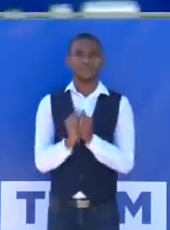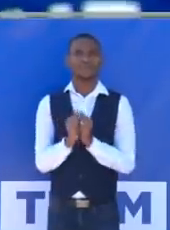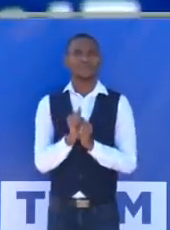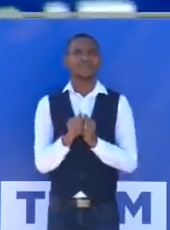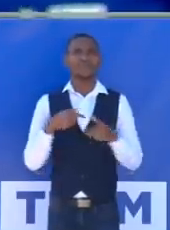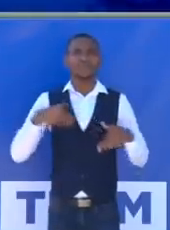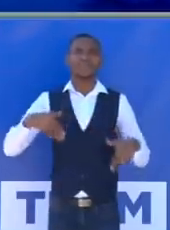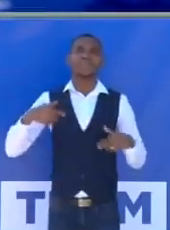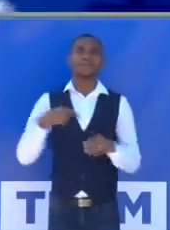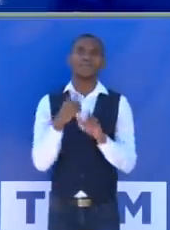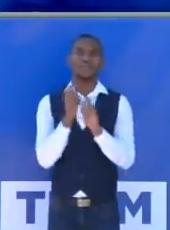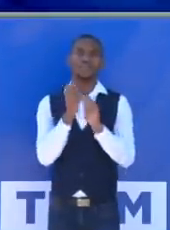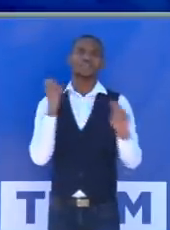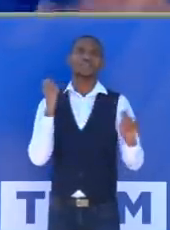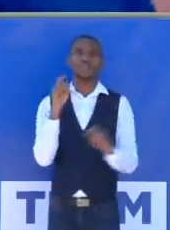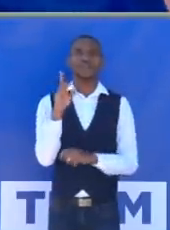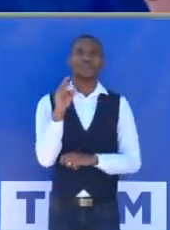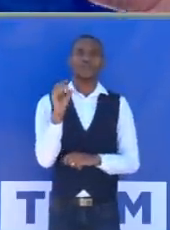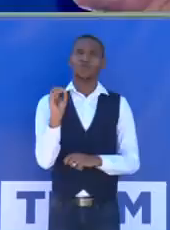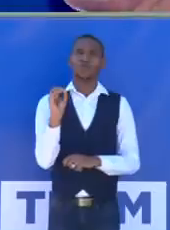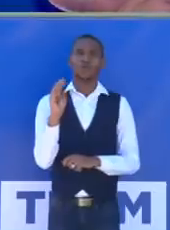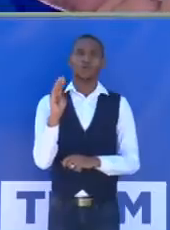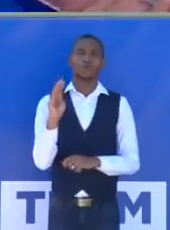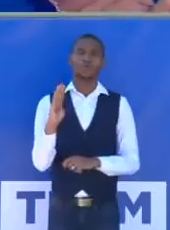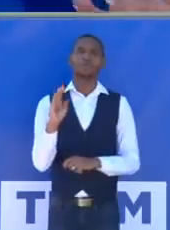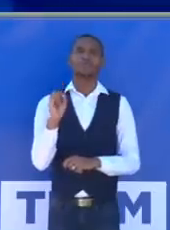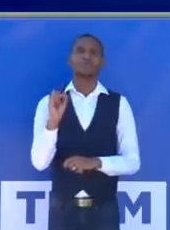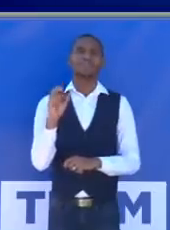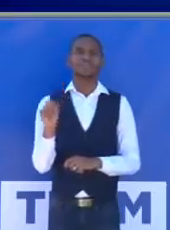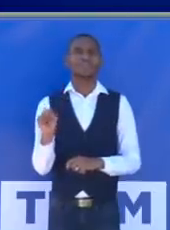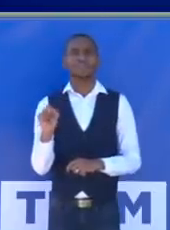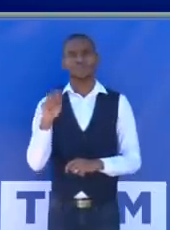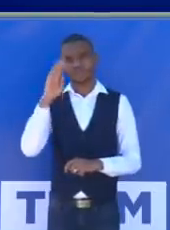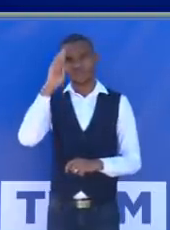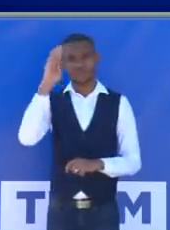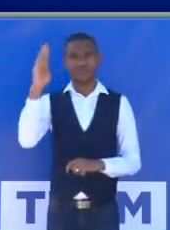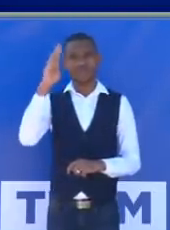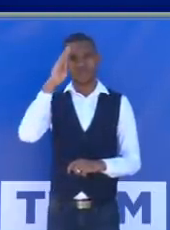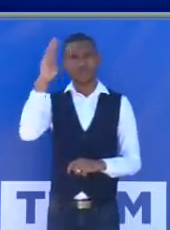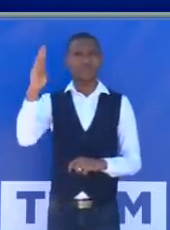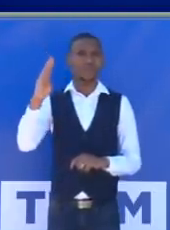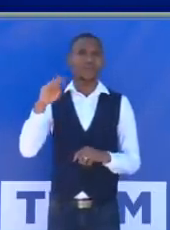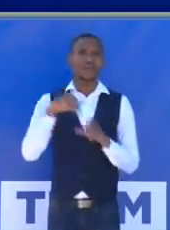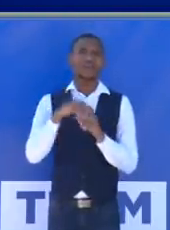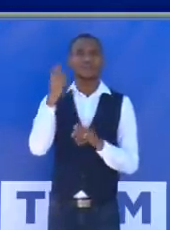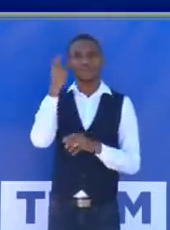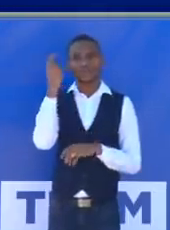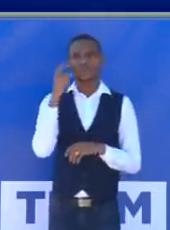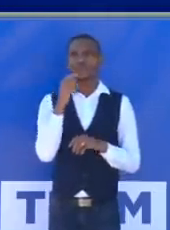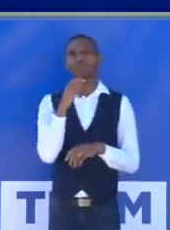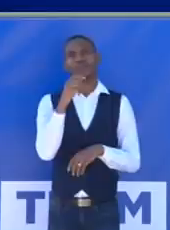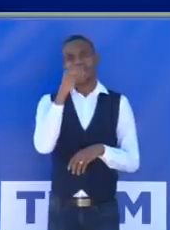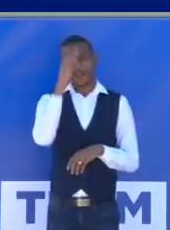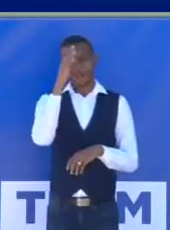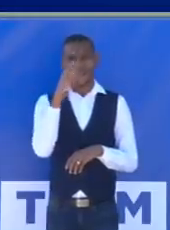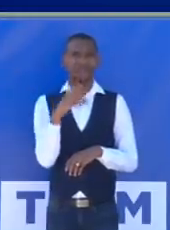Alimokasi aka mo Dobsonville, hey tada. Hey tada. Dumelang, sanbonani, khuyamore,